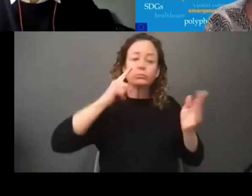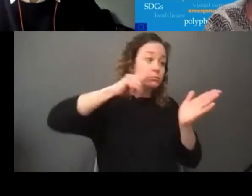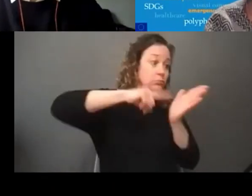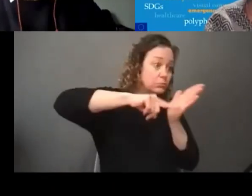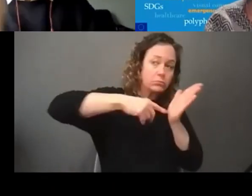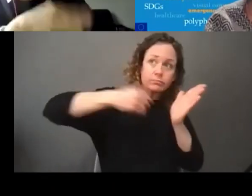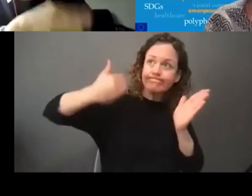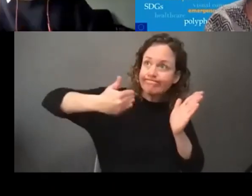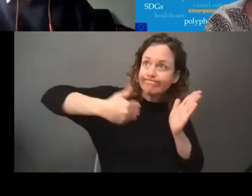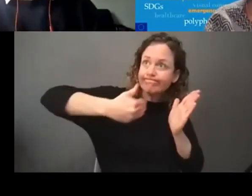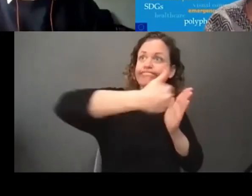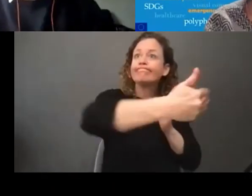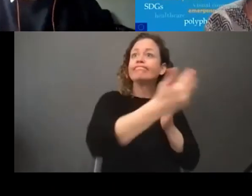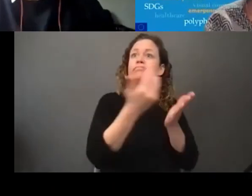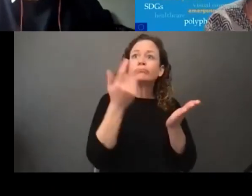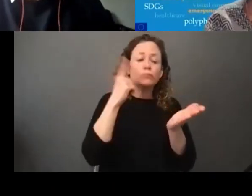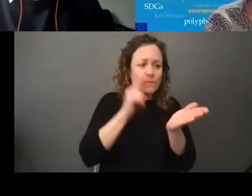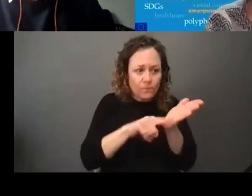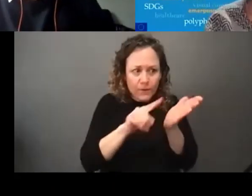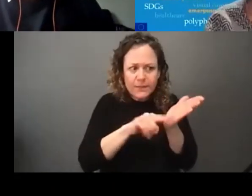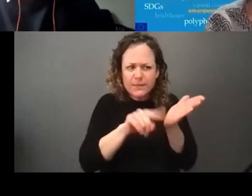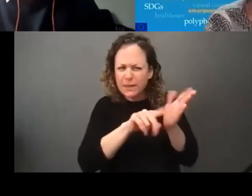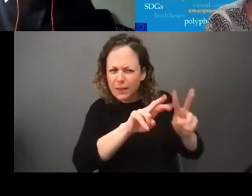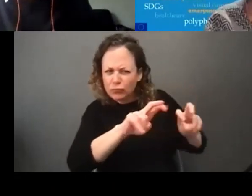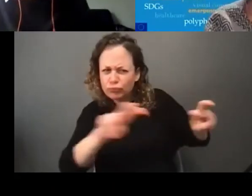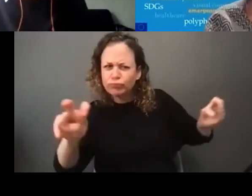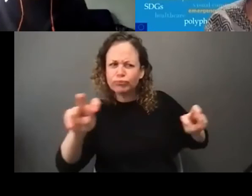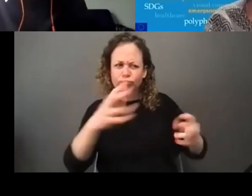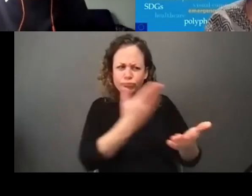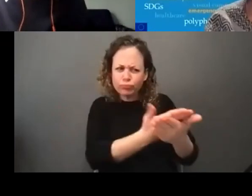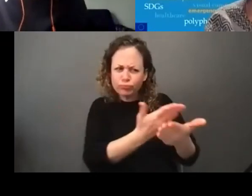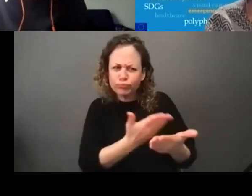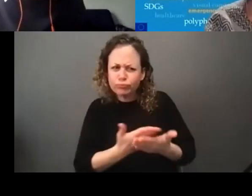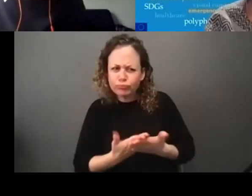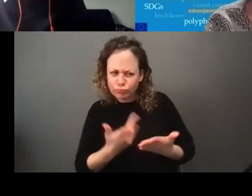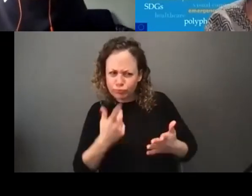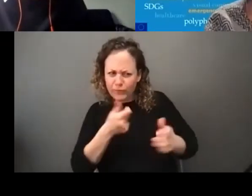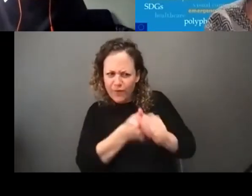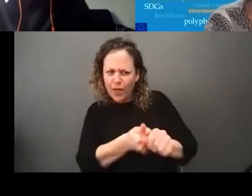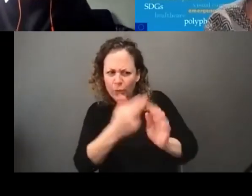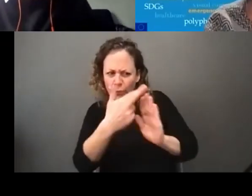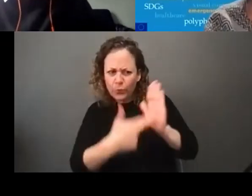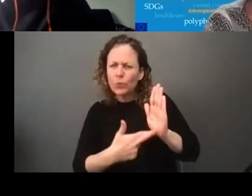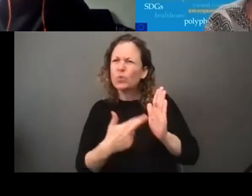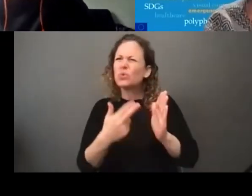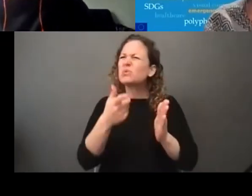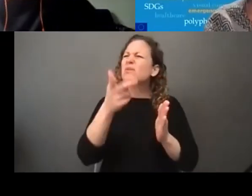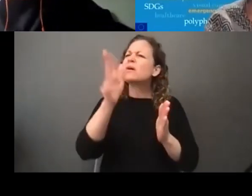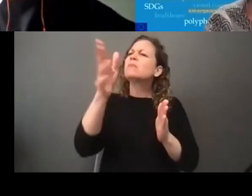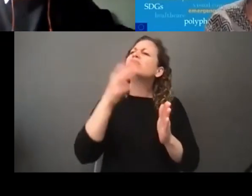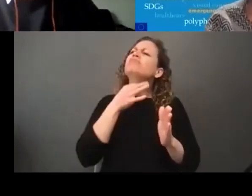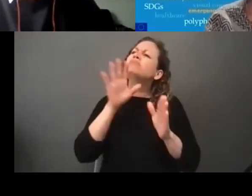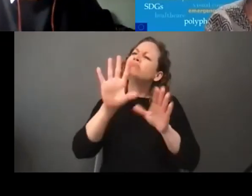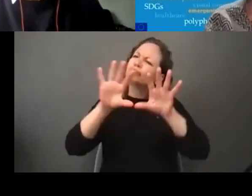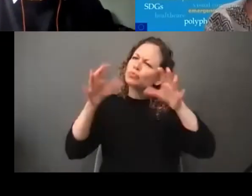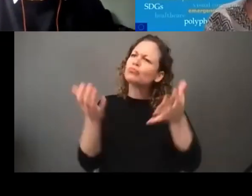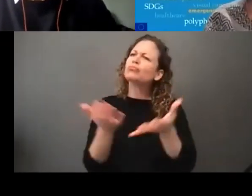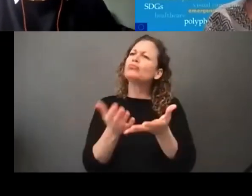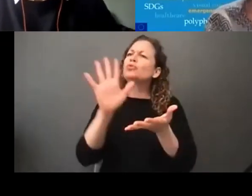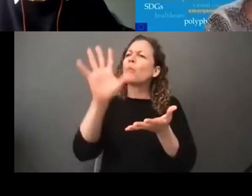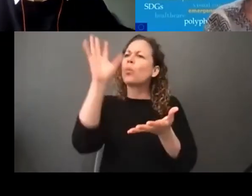regular basis. Can you reflect on that in terms of global perspectives and what your personal thoughts are? Thanks,